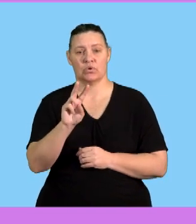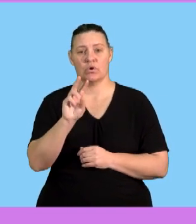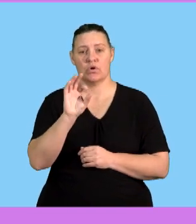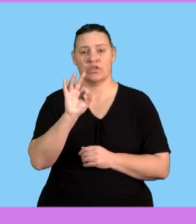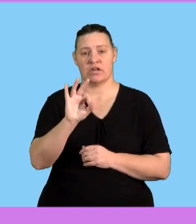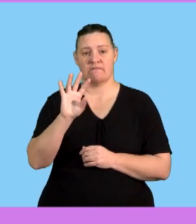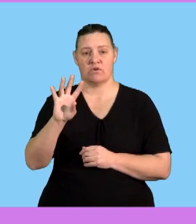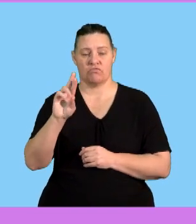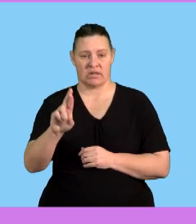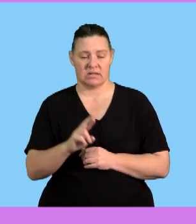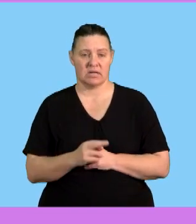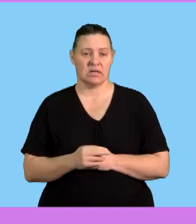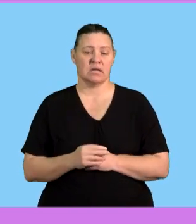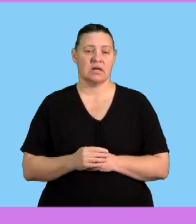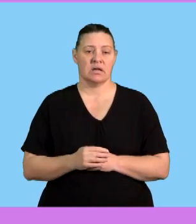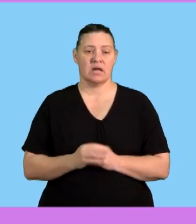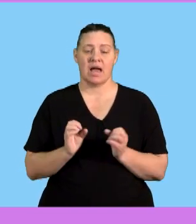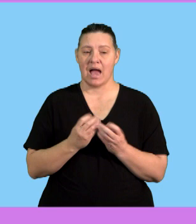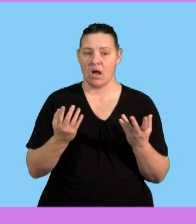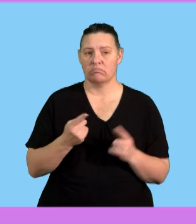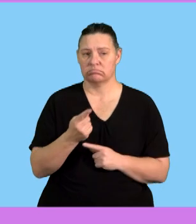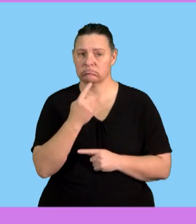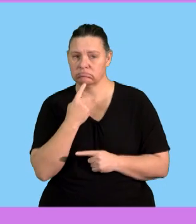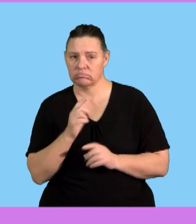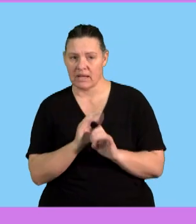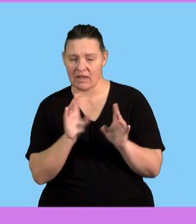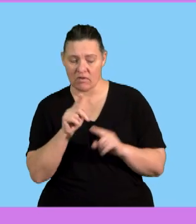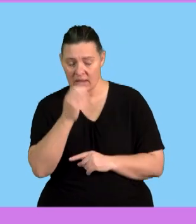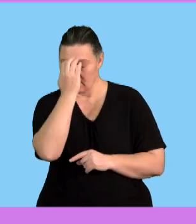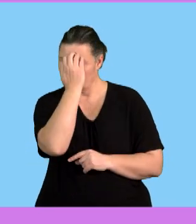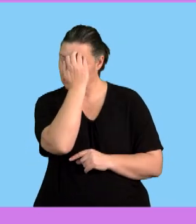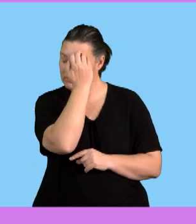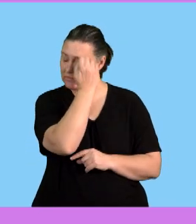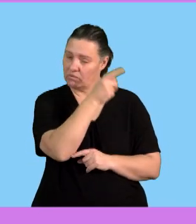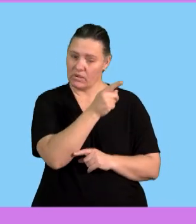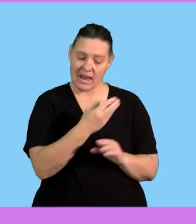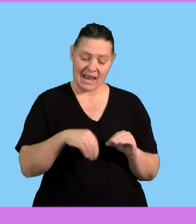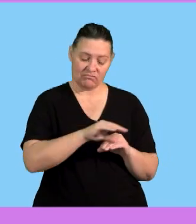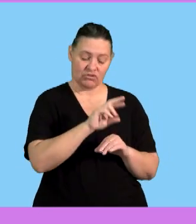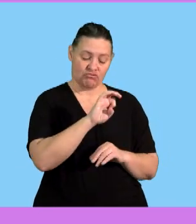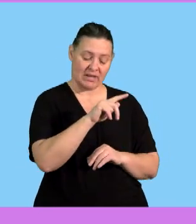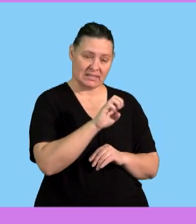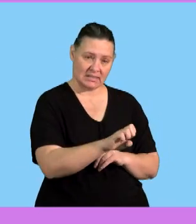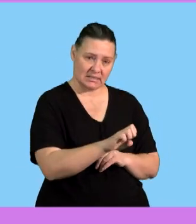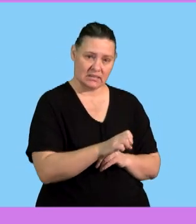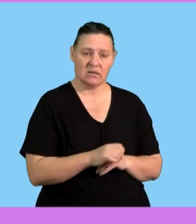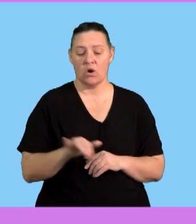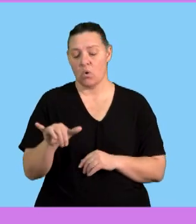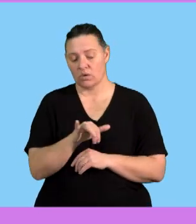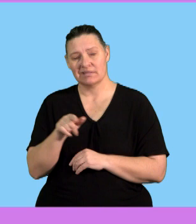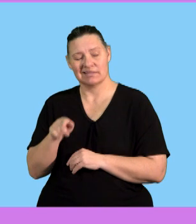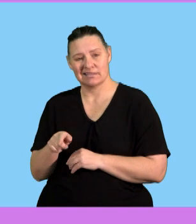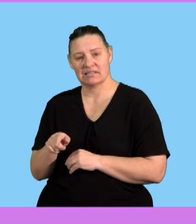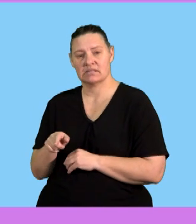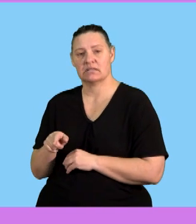1,234 Rand. Help him clarifying the two. Which one is the interest rate and